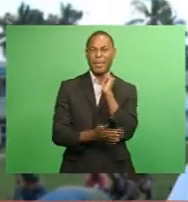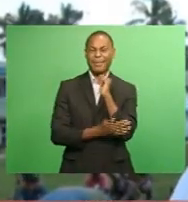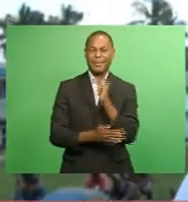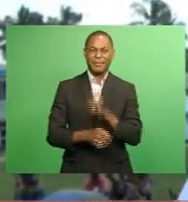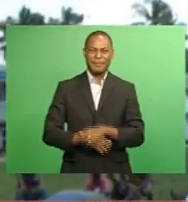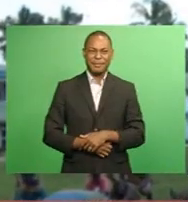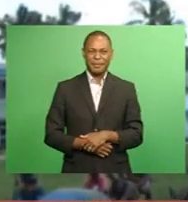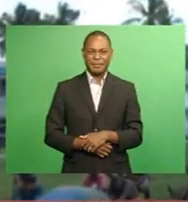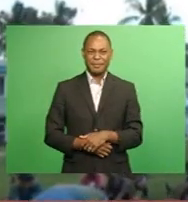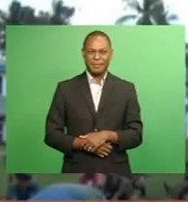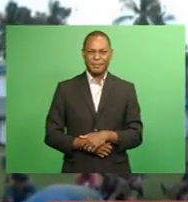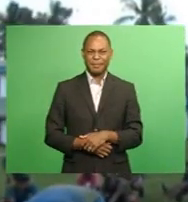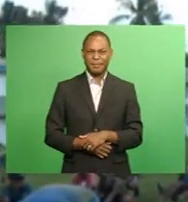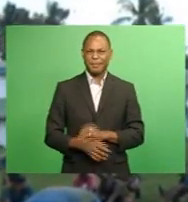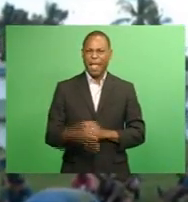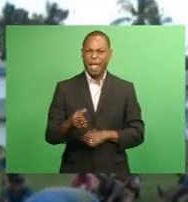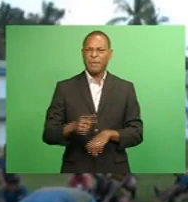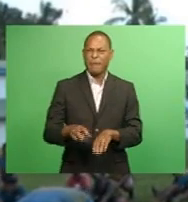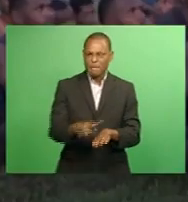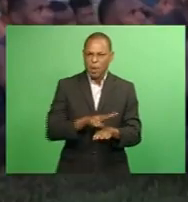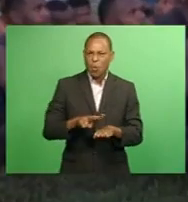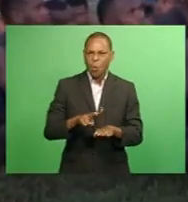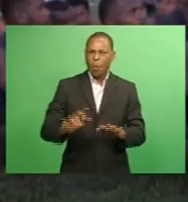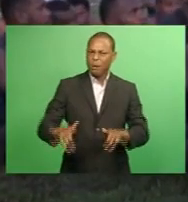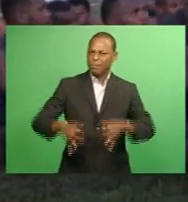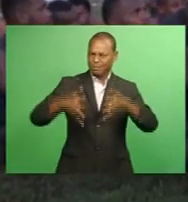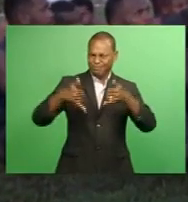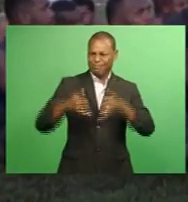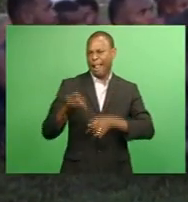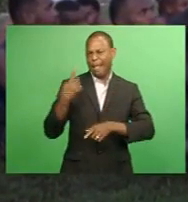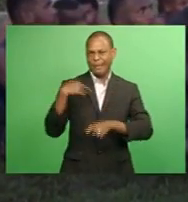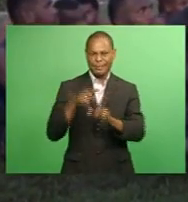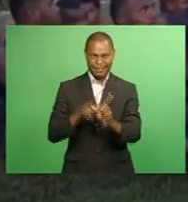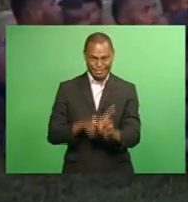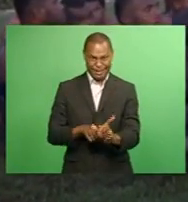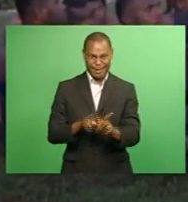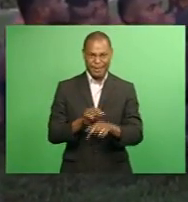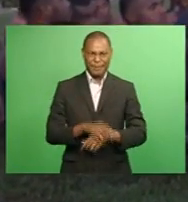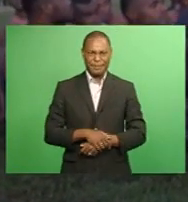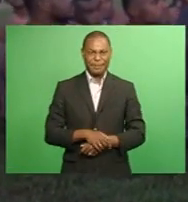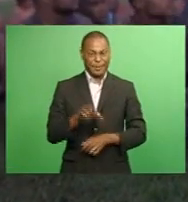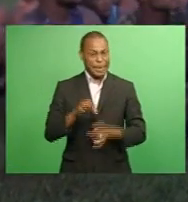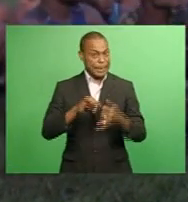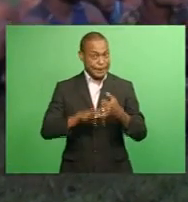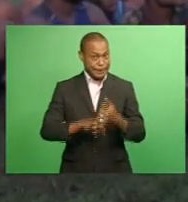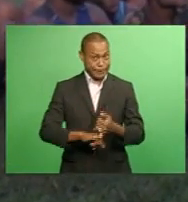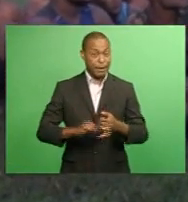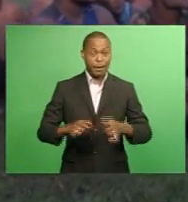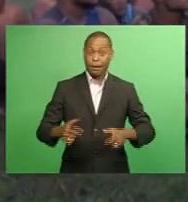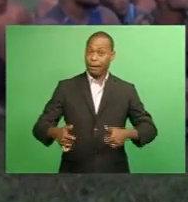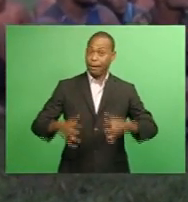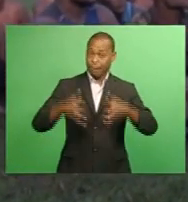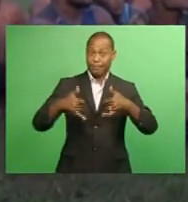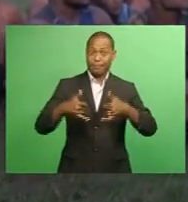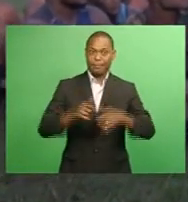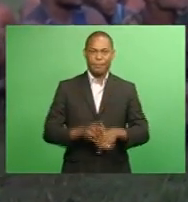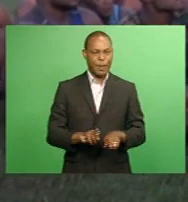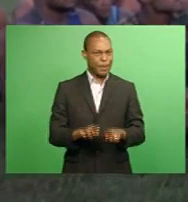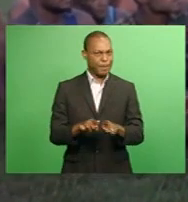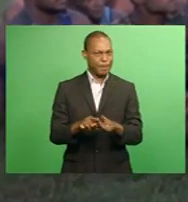one World Cup last year, but this is Skipper. We know the